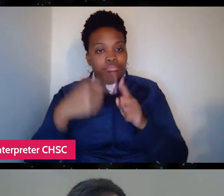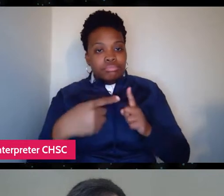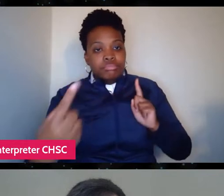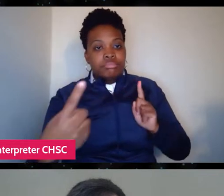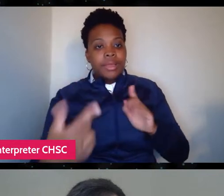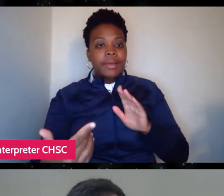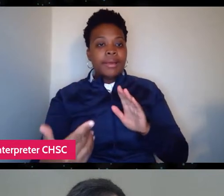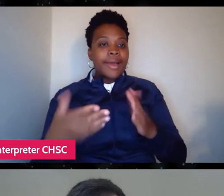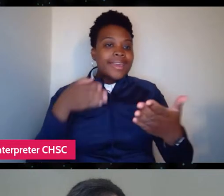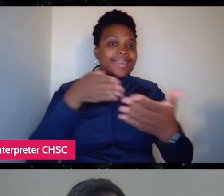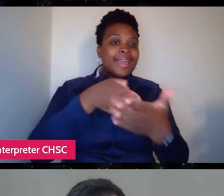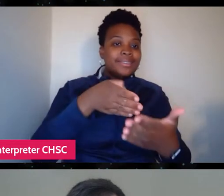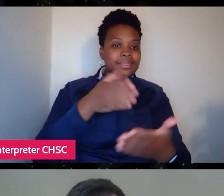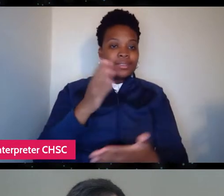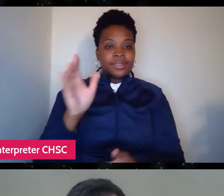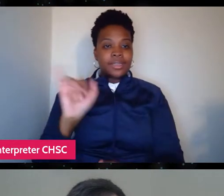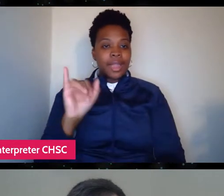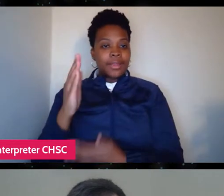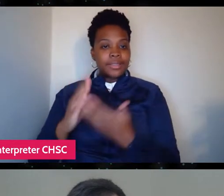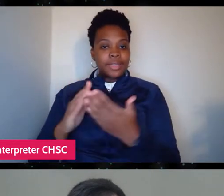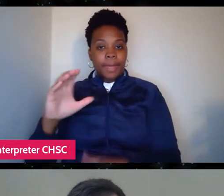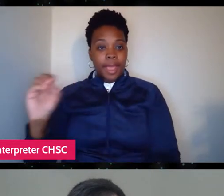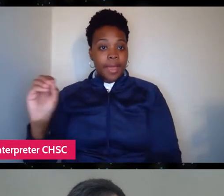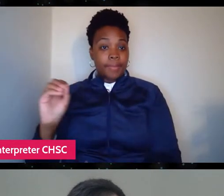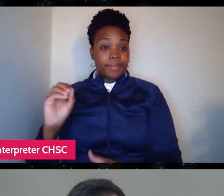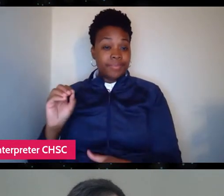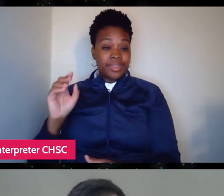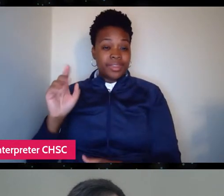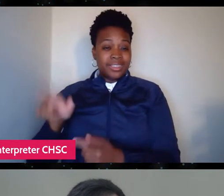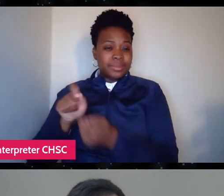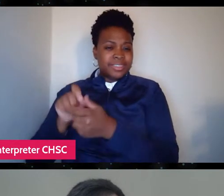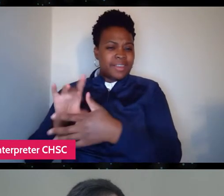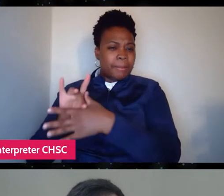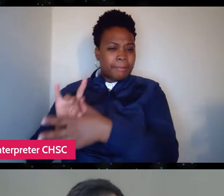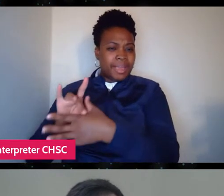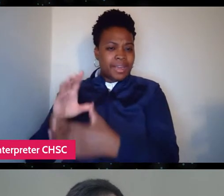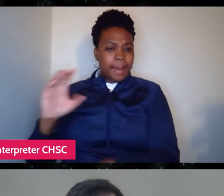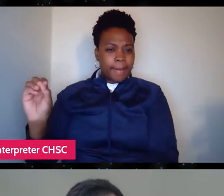like some of the companies, like meat companies,